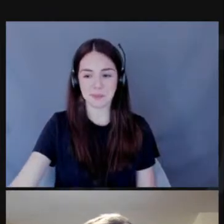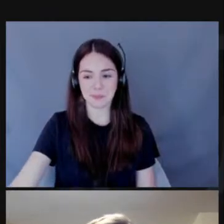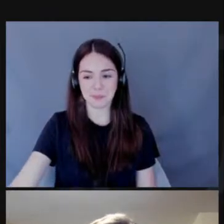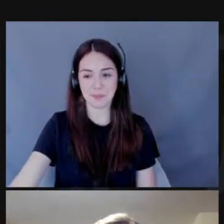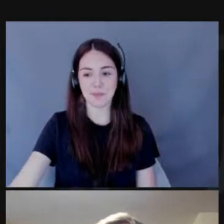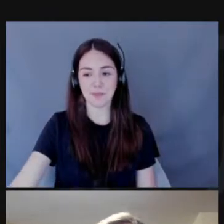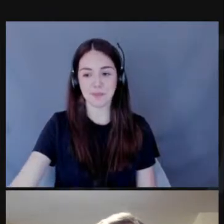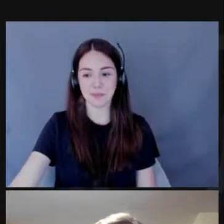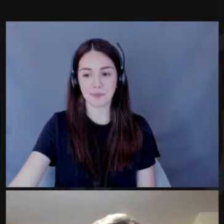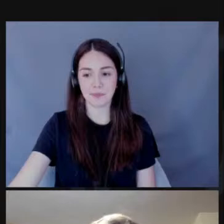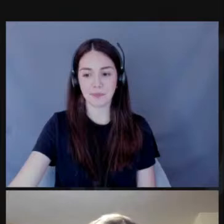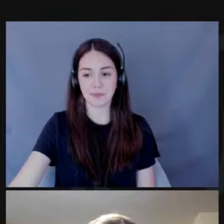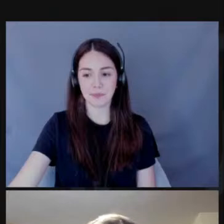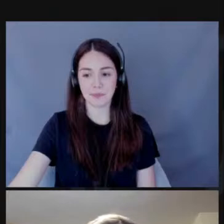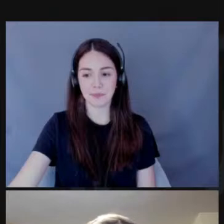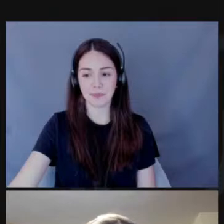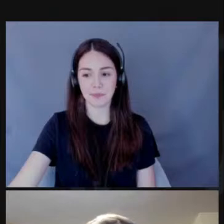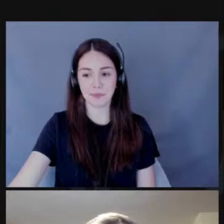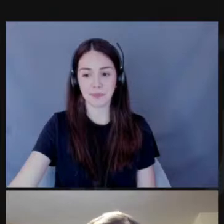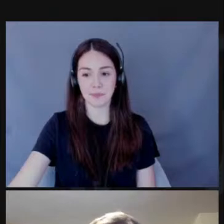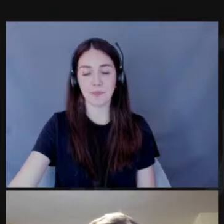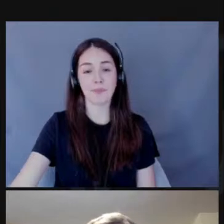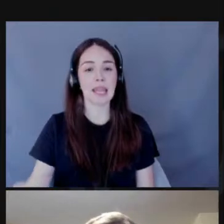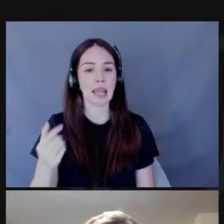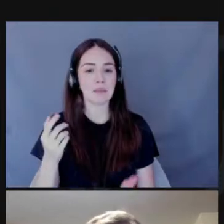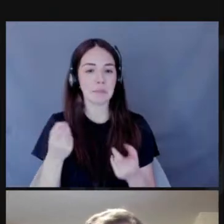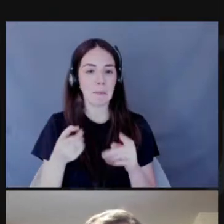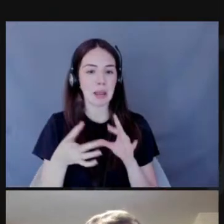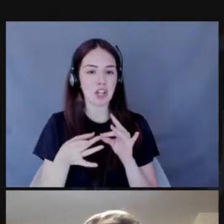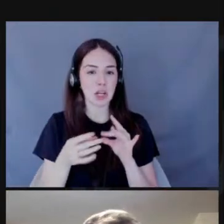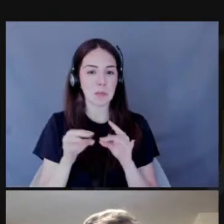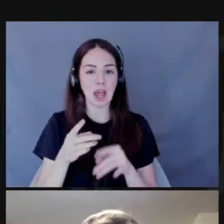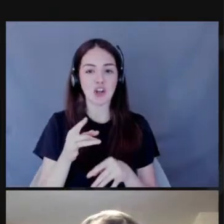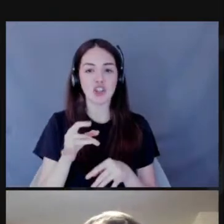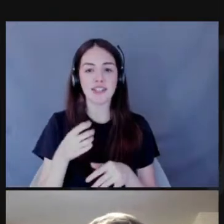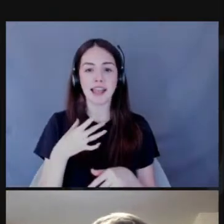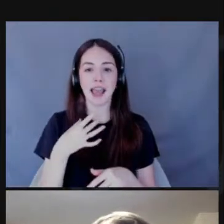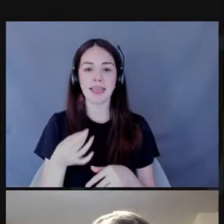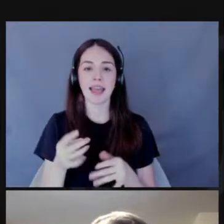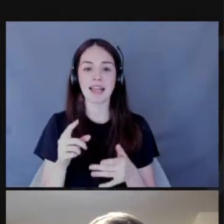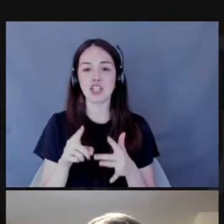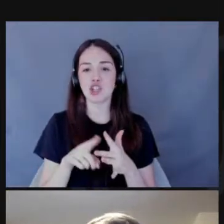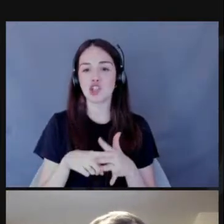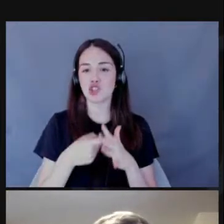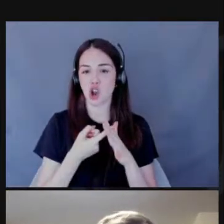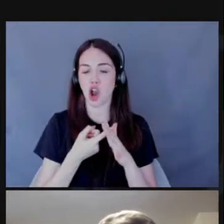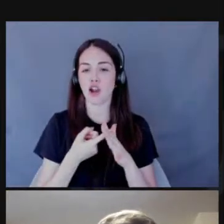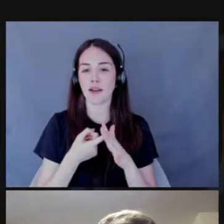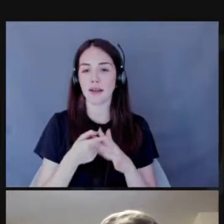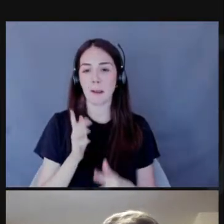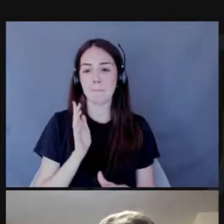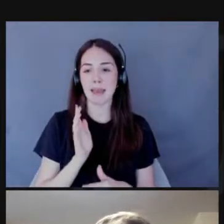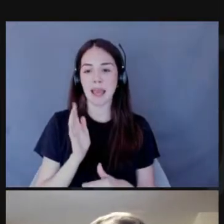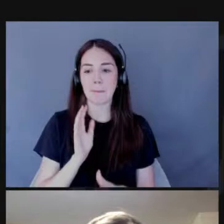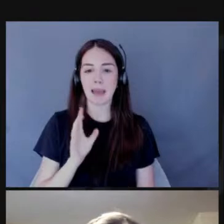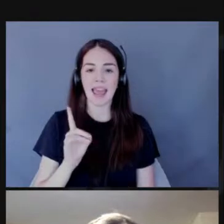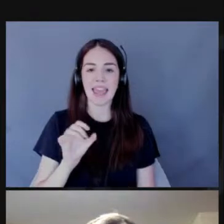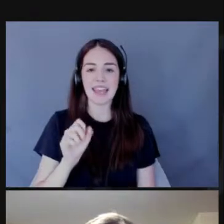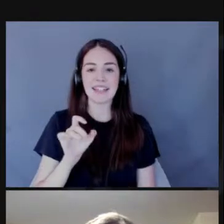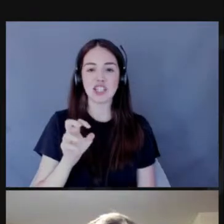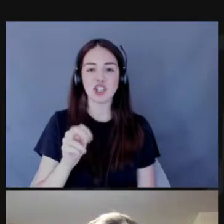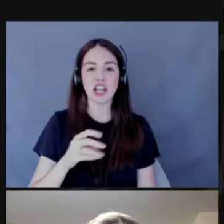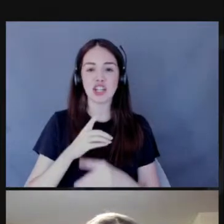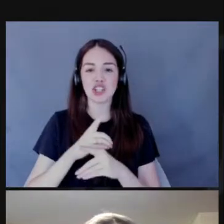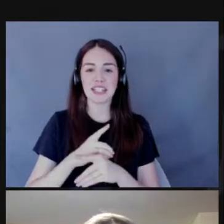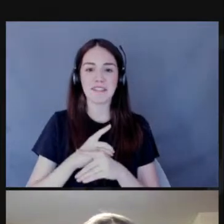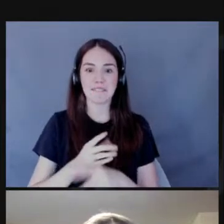When I talk about Chessie, one of the things I like to do is start with what I was asked at my dissertation defense way back 20